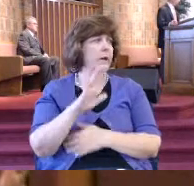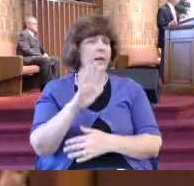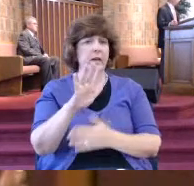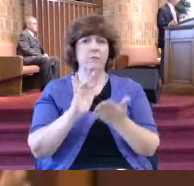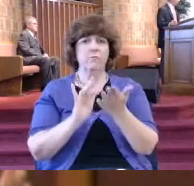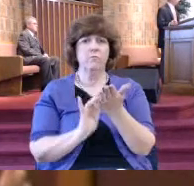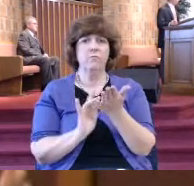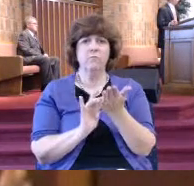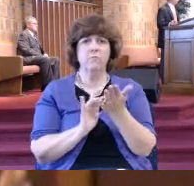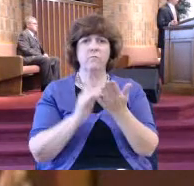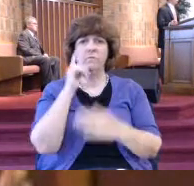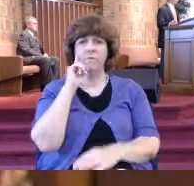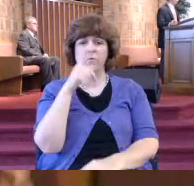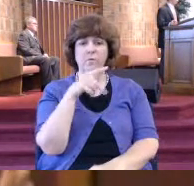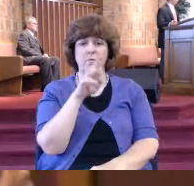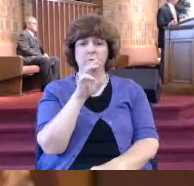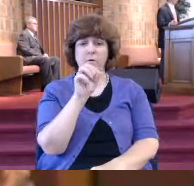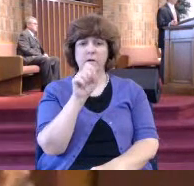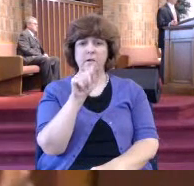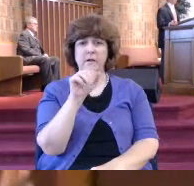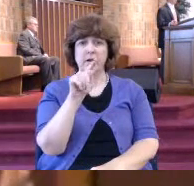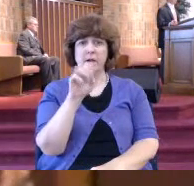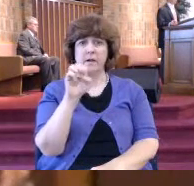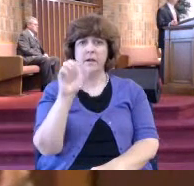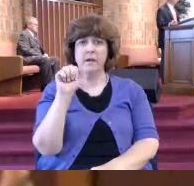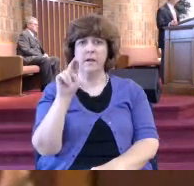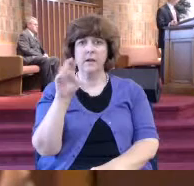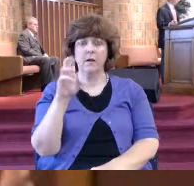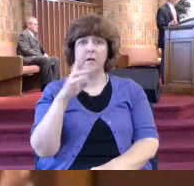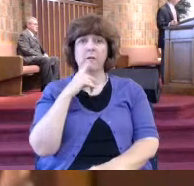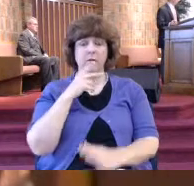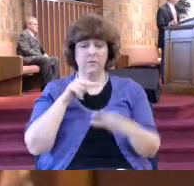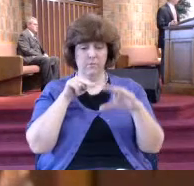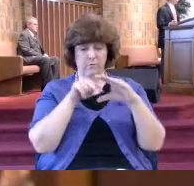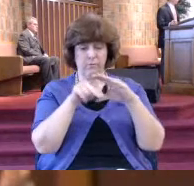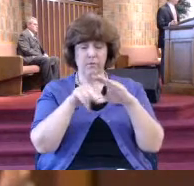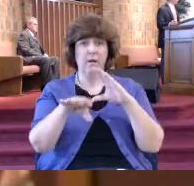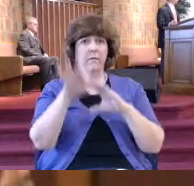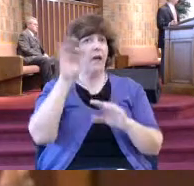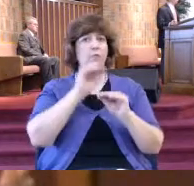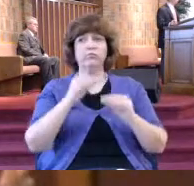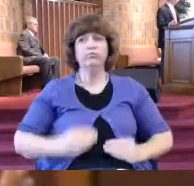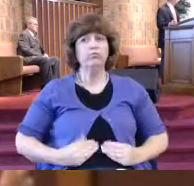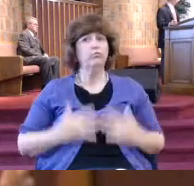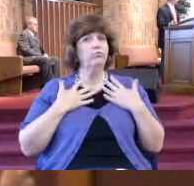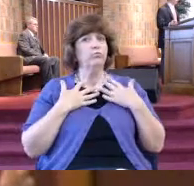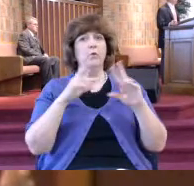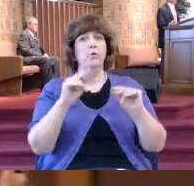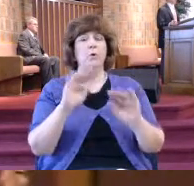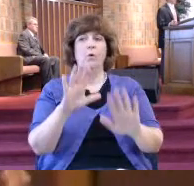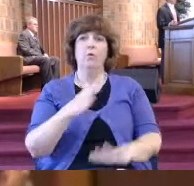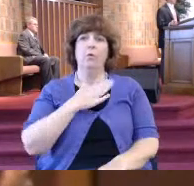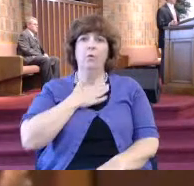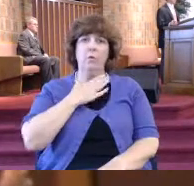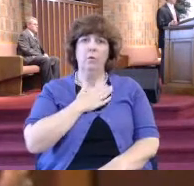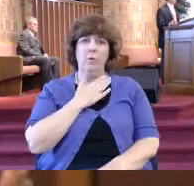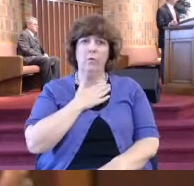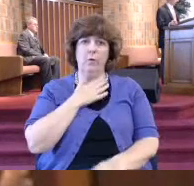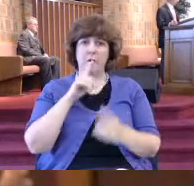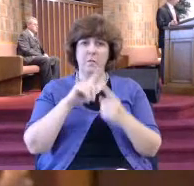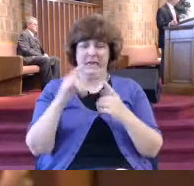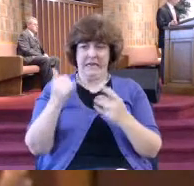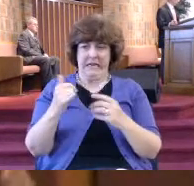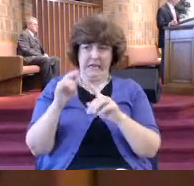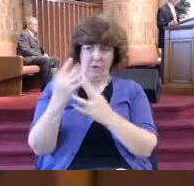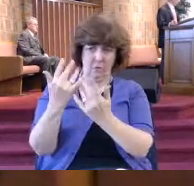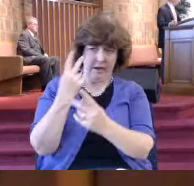prostate cancer. There was no cancer in the organs, which is great news, and they are waiting for the bone reports that will come back on Thursday. So